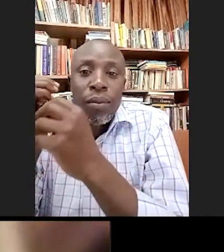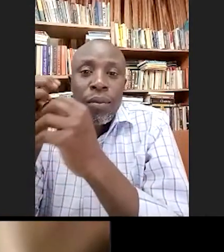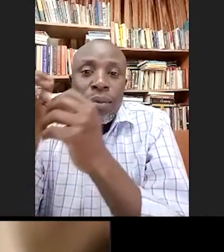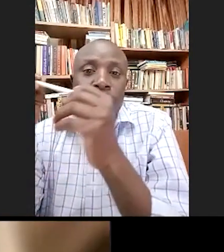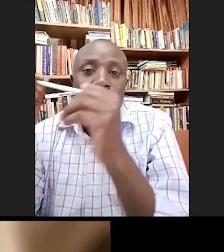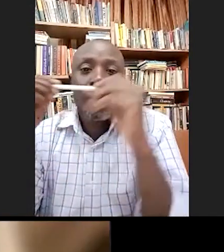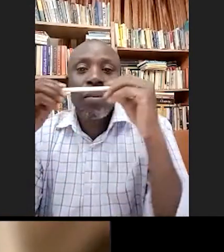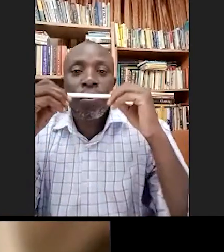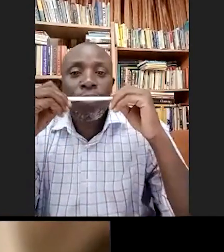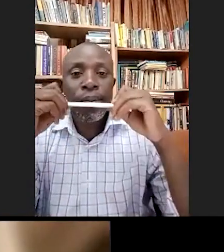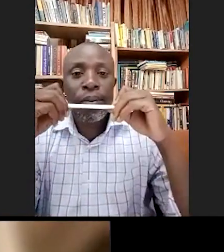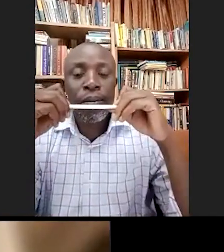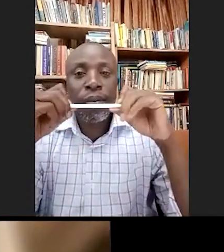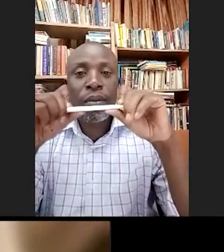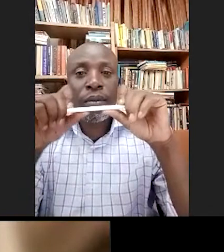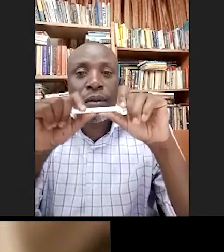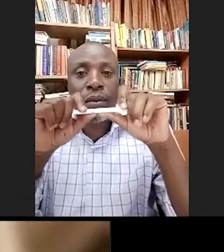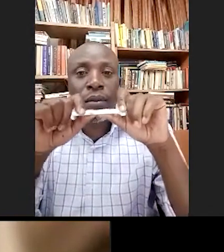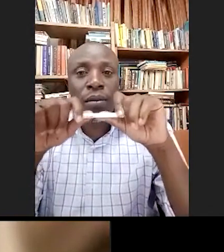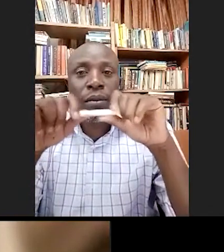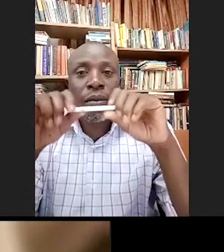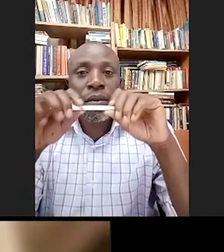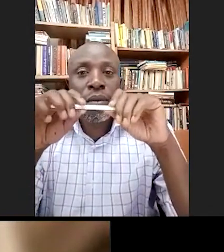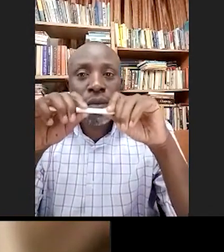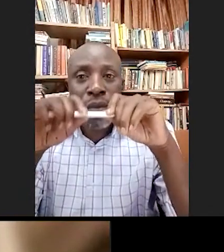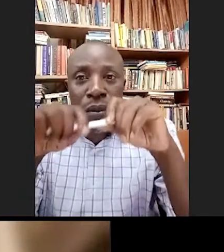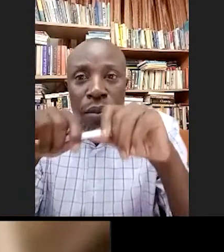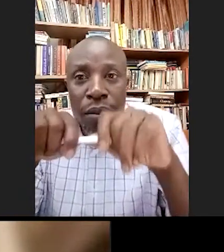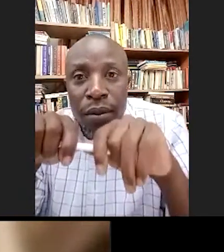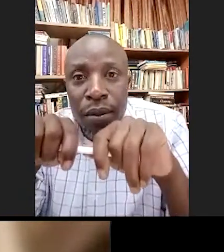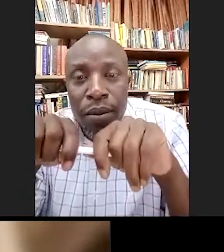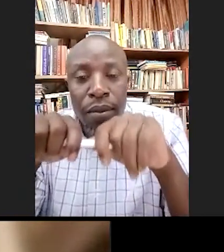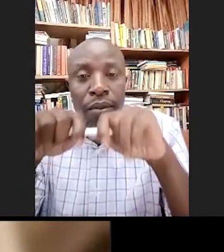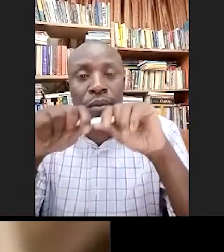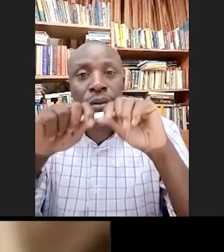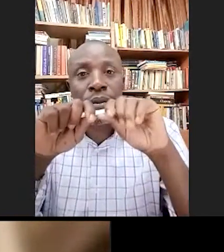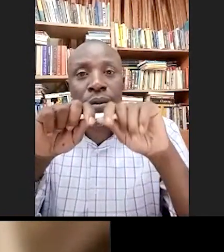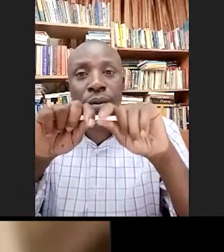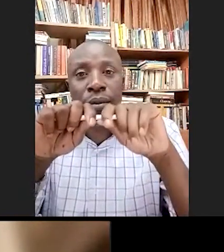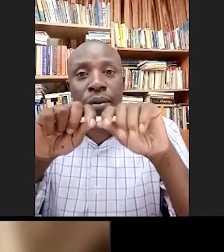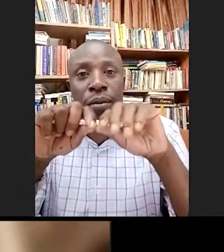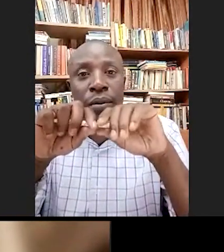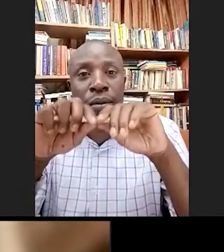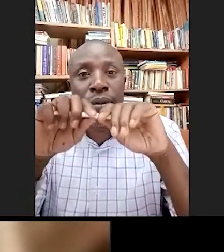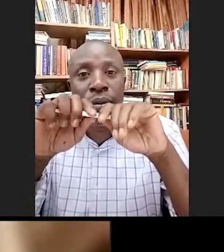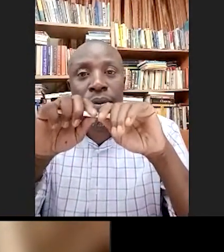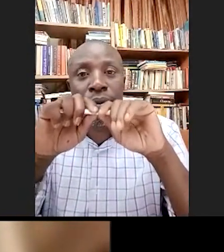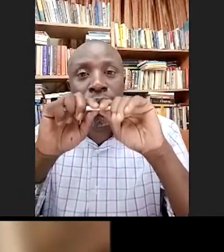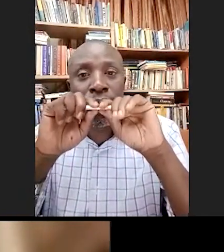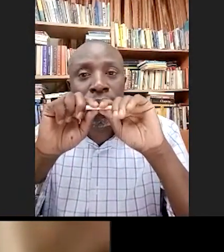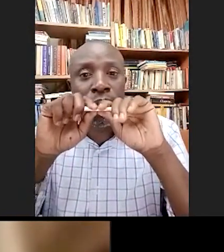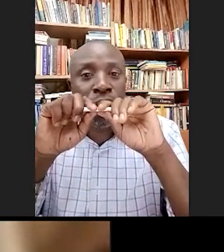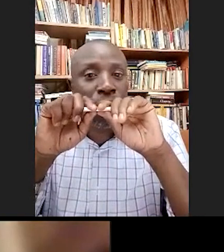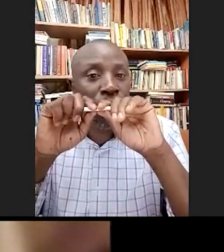bond. And if the government bond is selling for 18%, they will make that difference of 6% as their interest